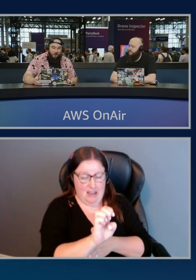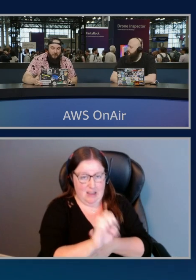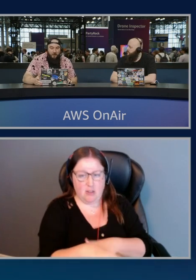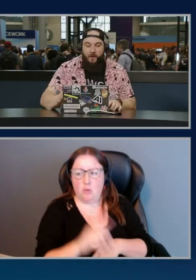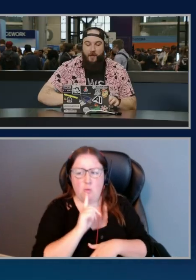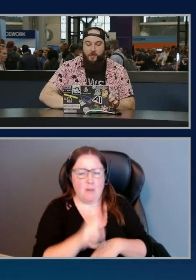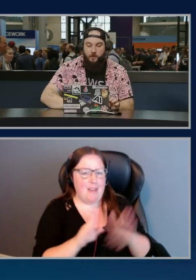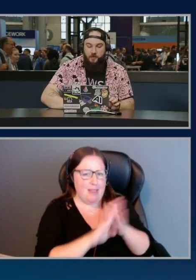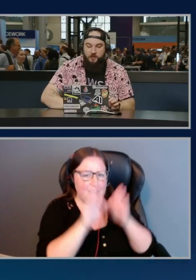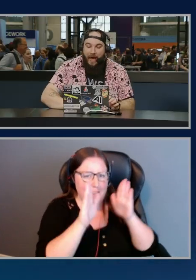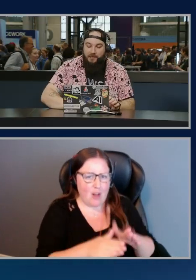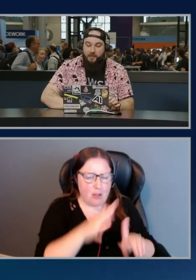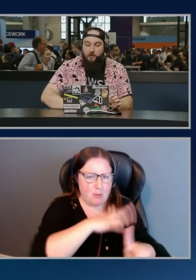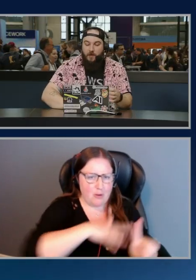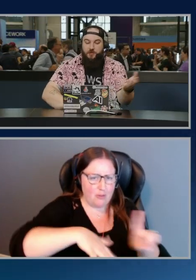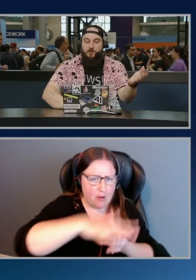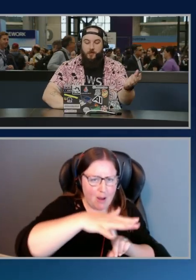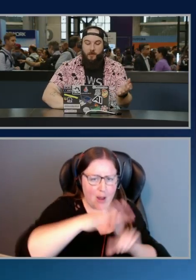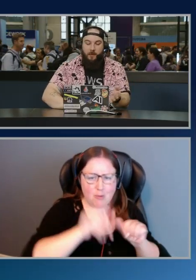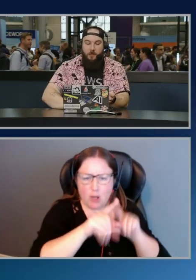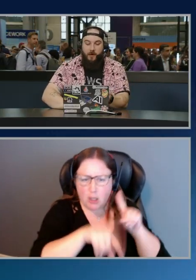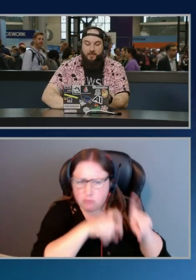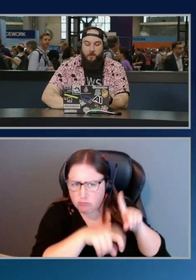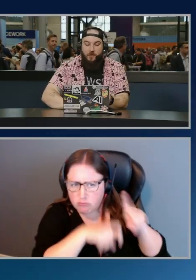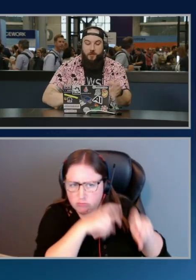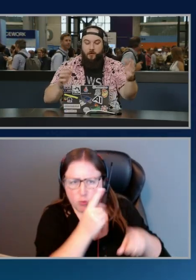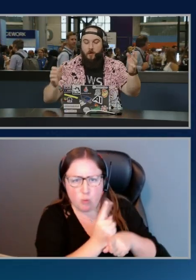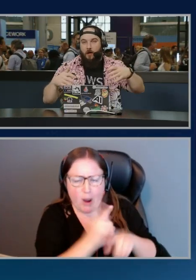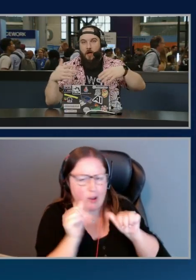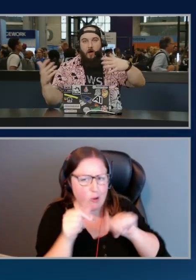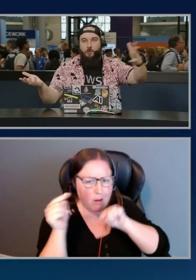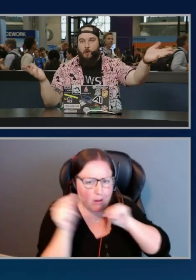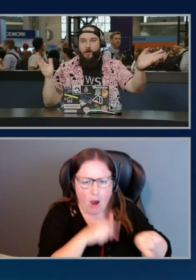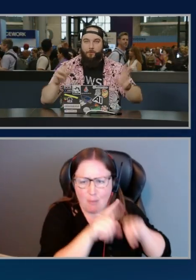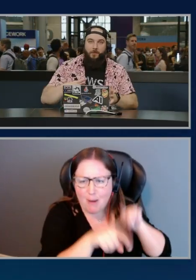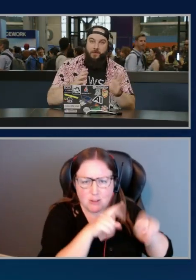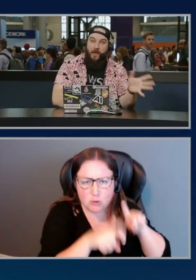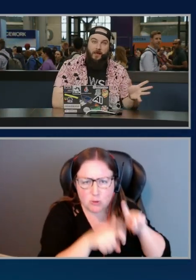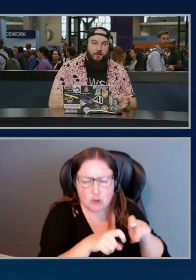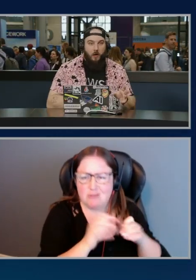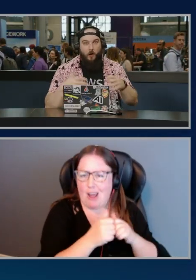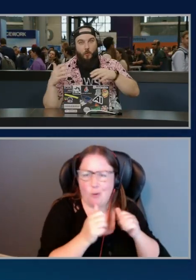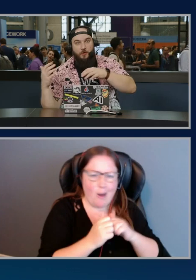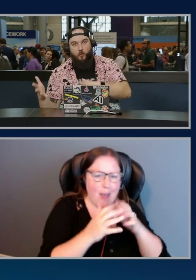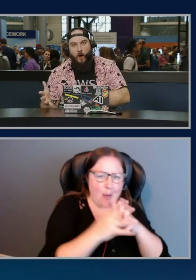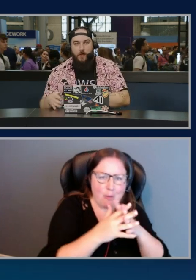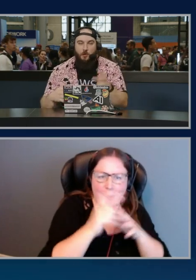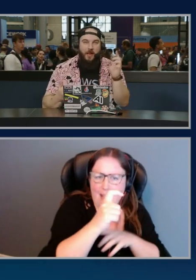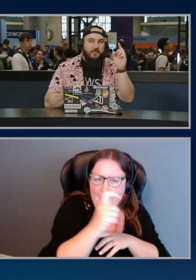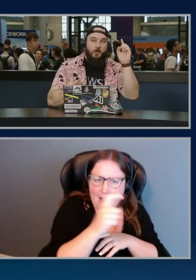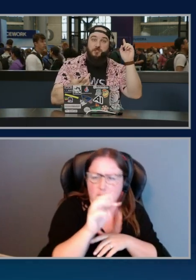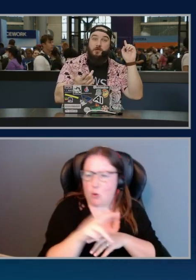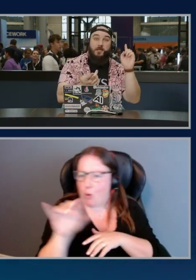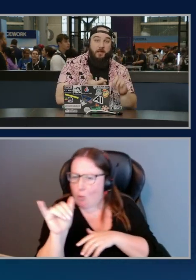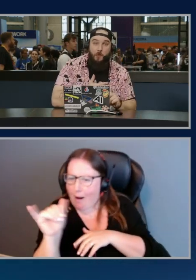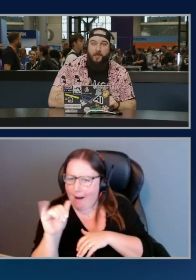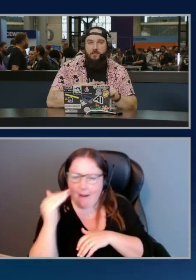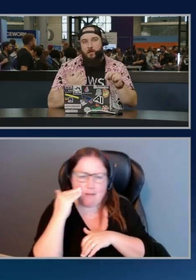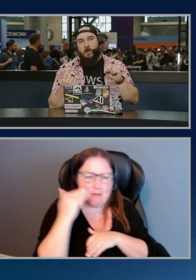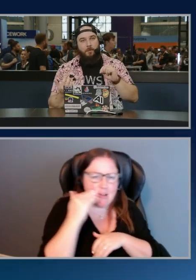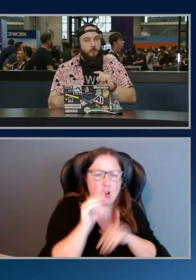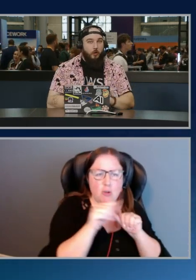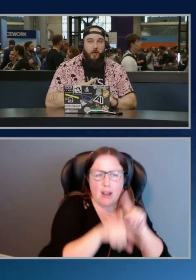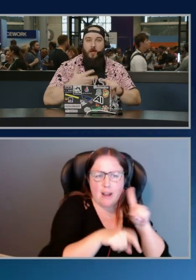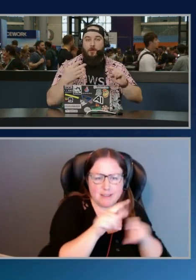developer environment, and you can just ask it questions, right? Yeah. You can come here and ask it a question, how do I implement X or how do I do Y? You can ask a question about